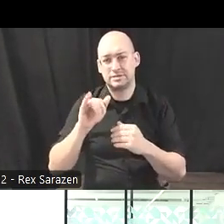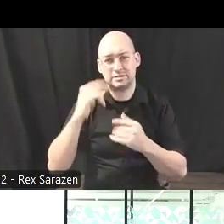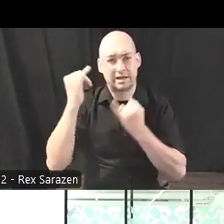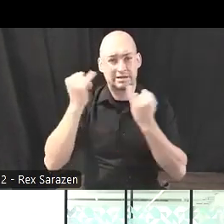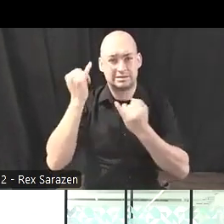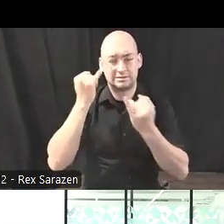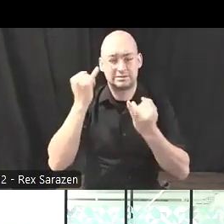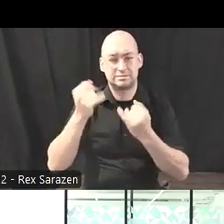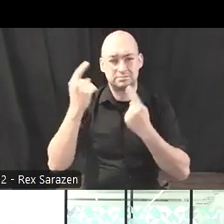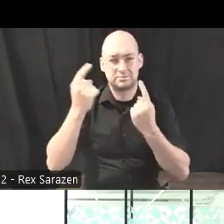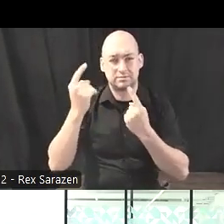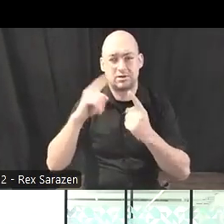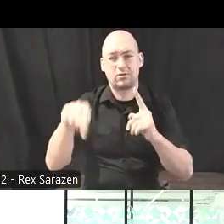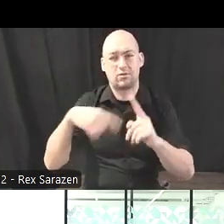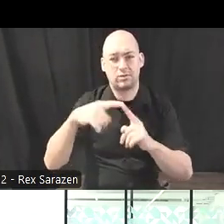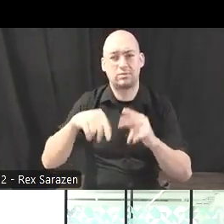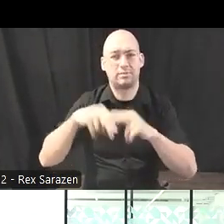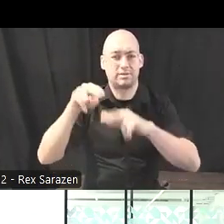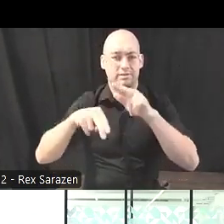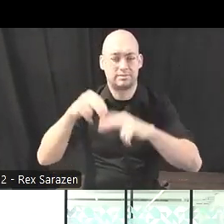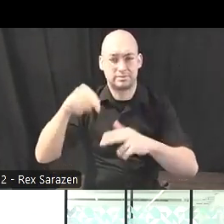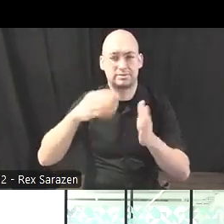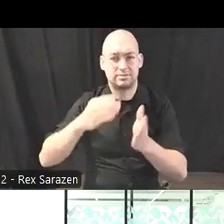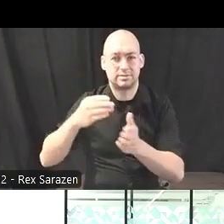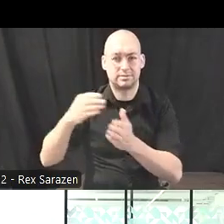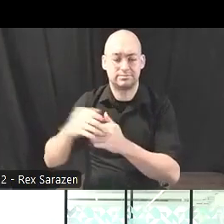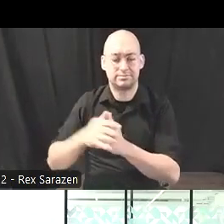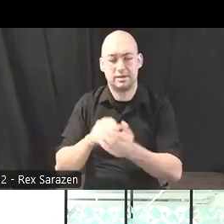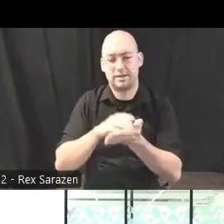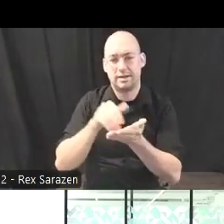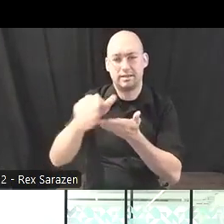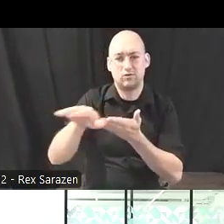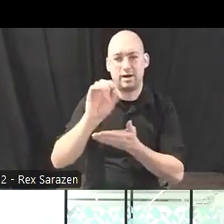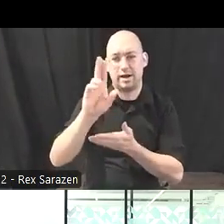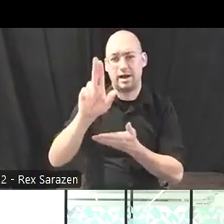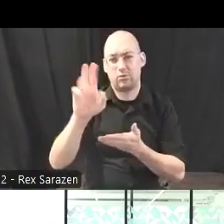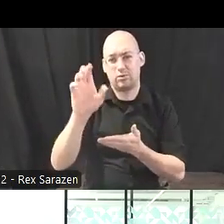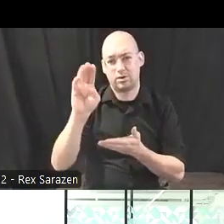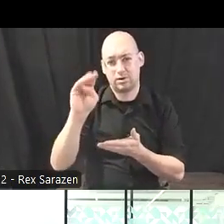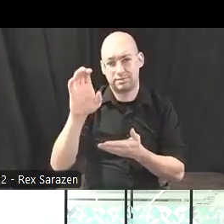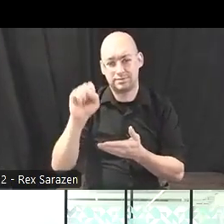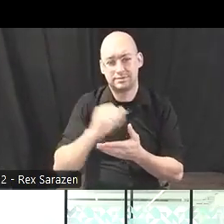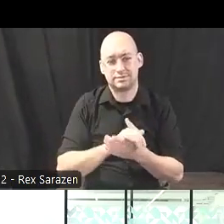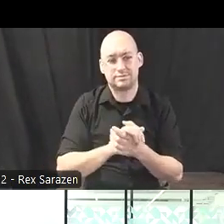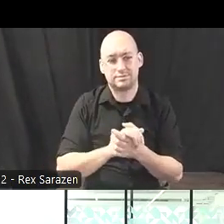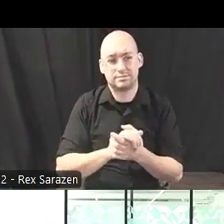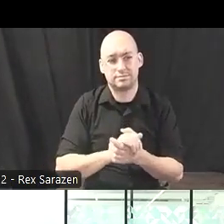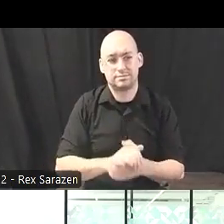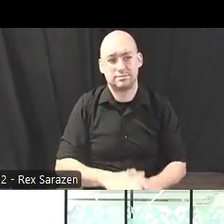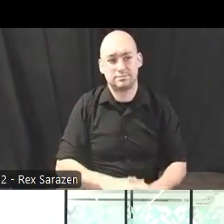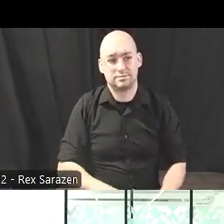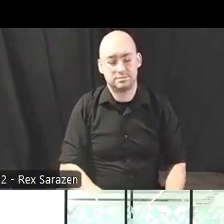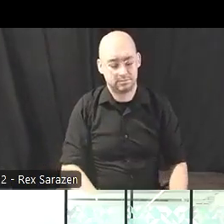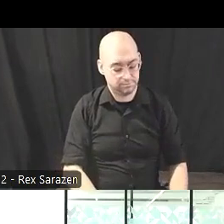First, the importance of delivering outcomes that advance the master plan for aging. Second, of course, protecting